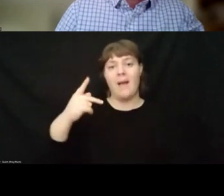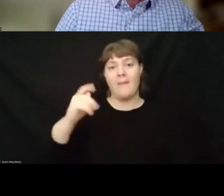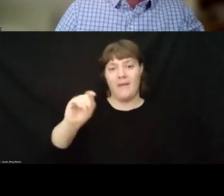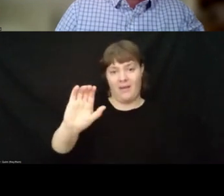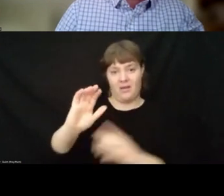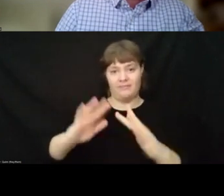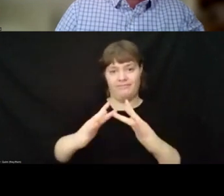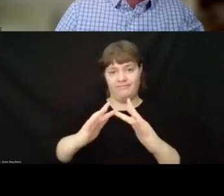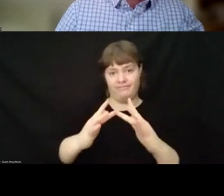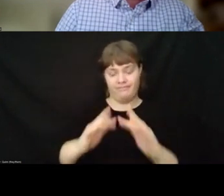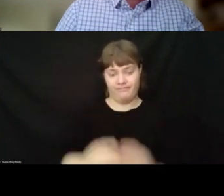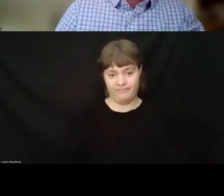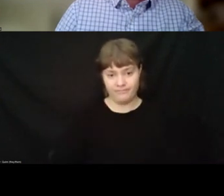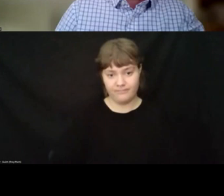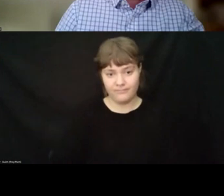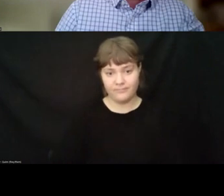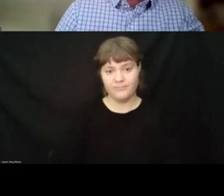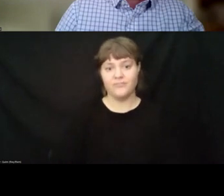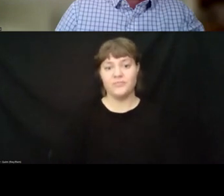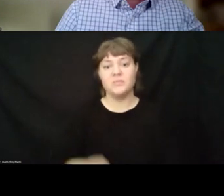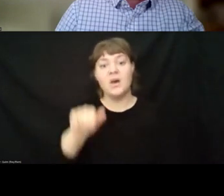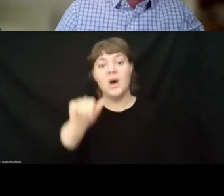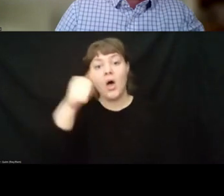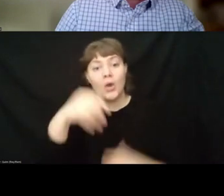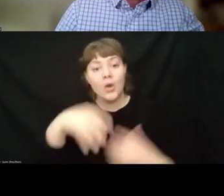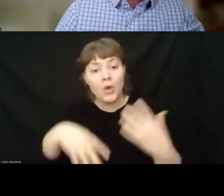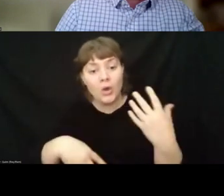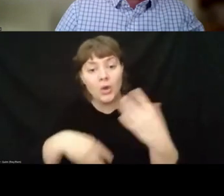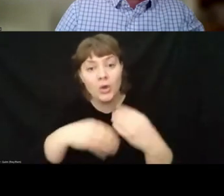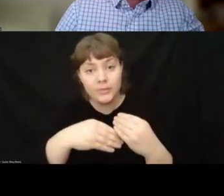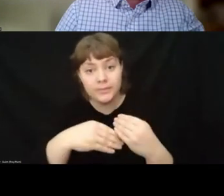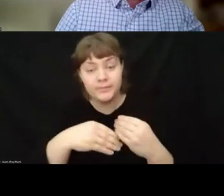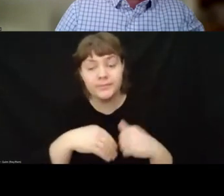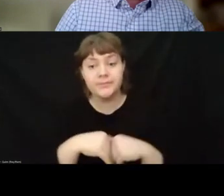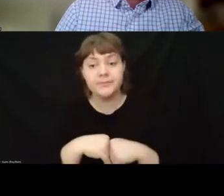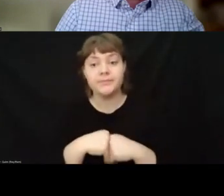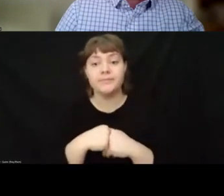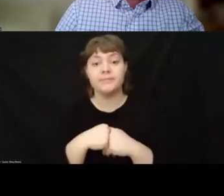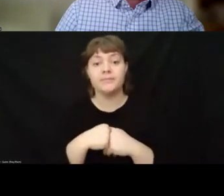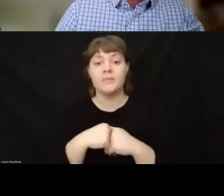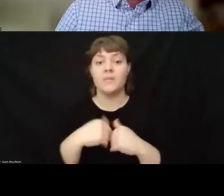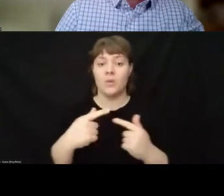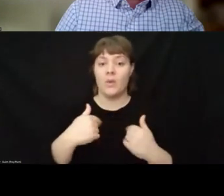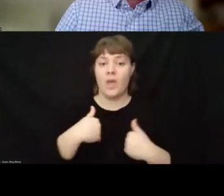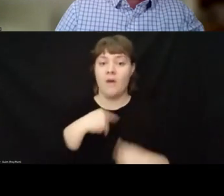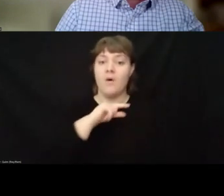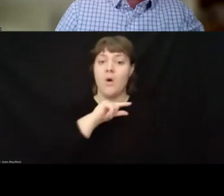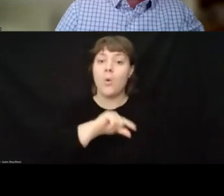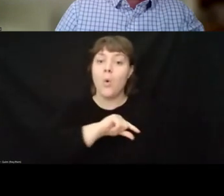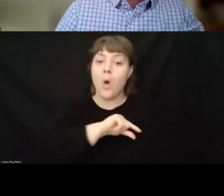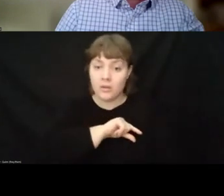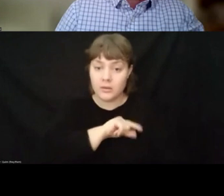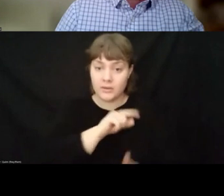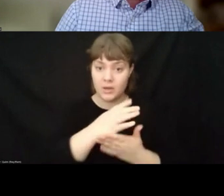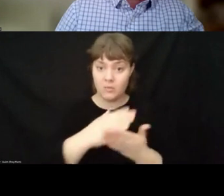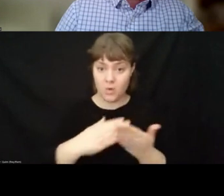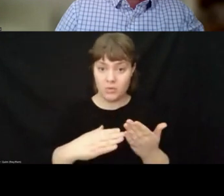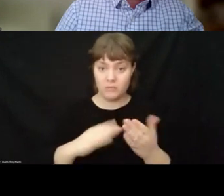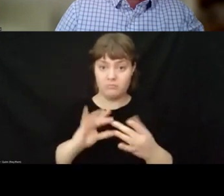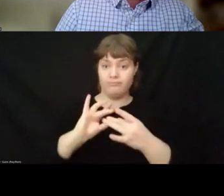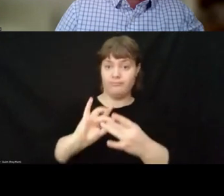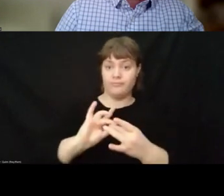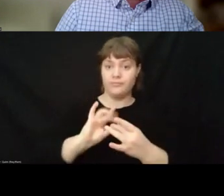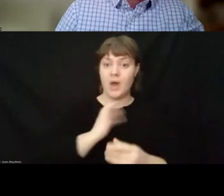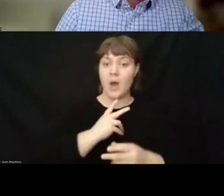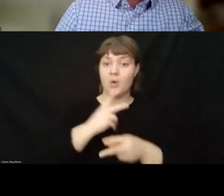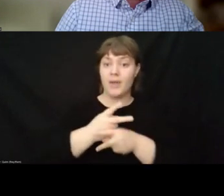Okay. The other thing that I just wanted to say is that we also have a quality component, I think, to our care